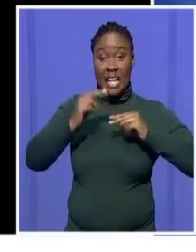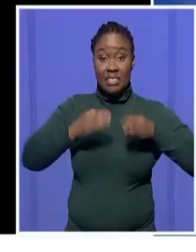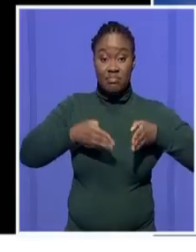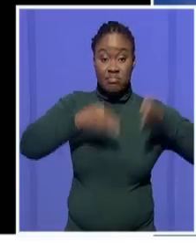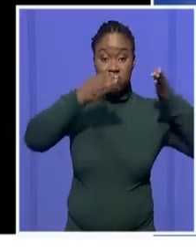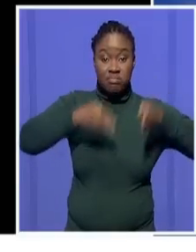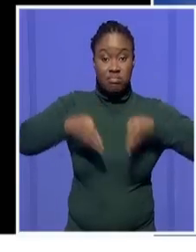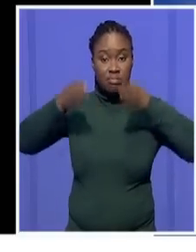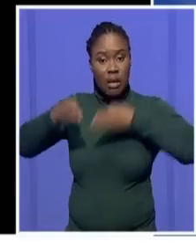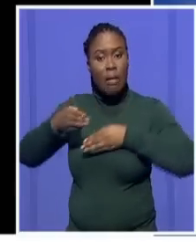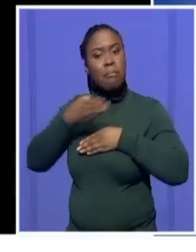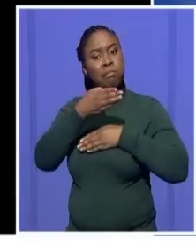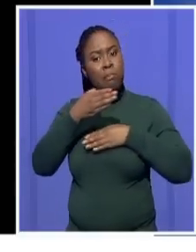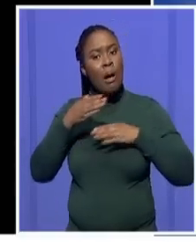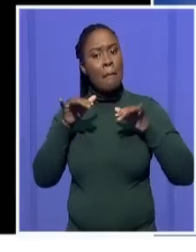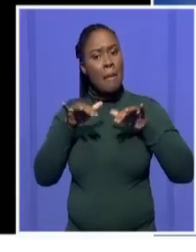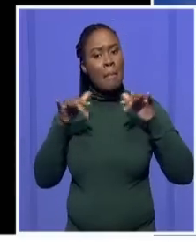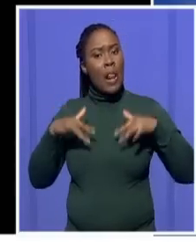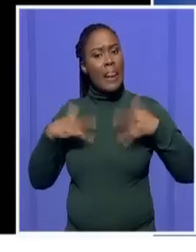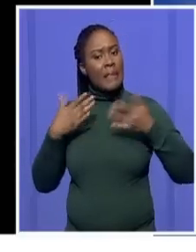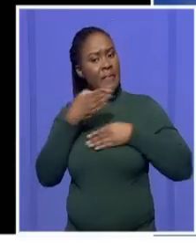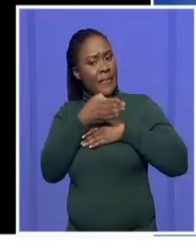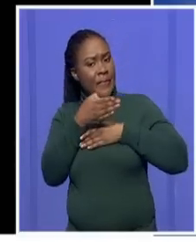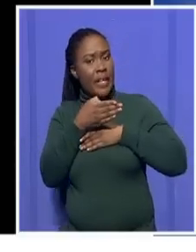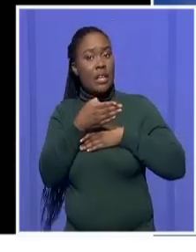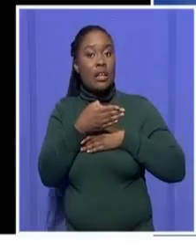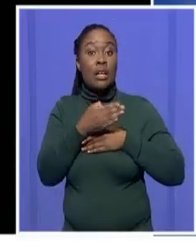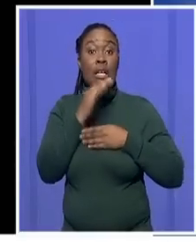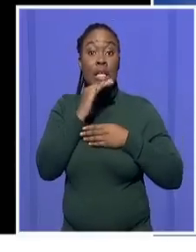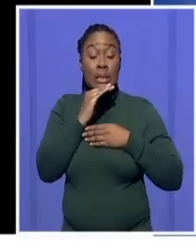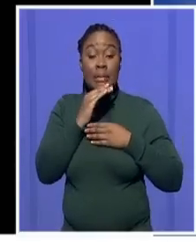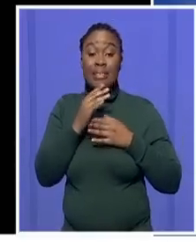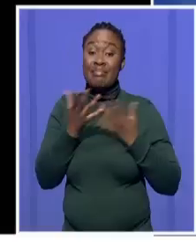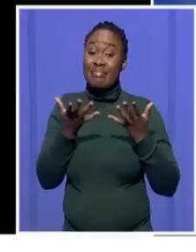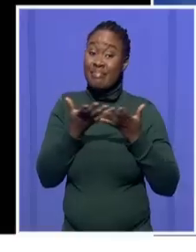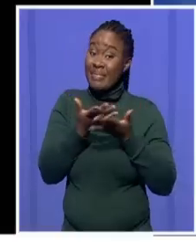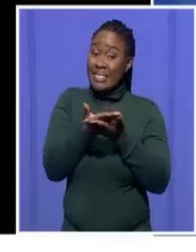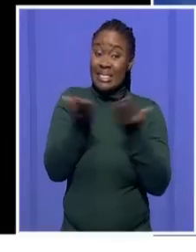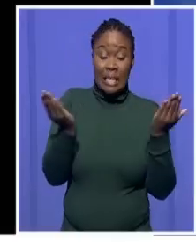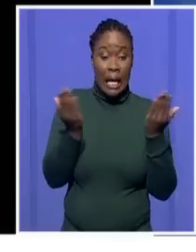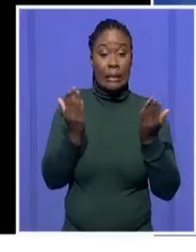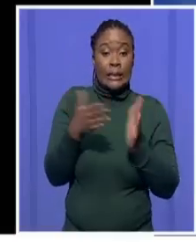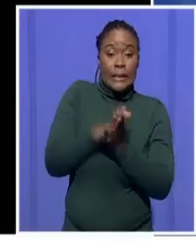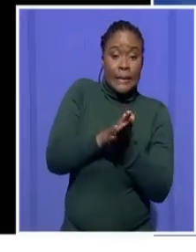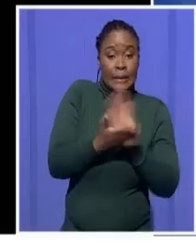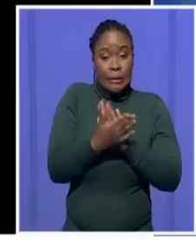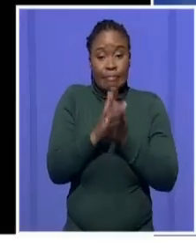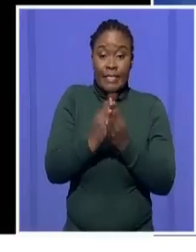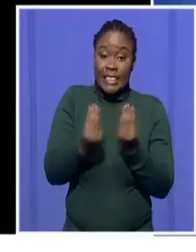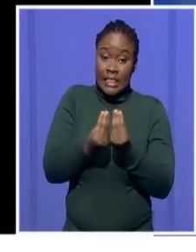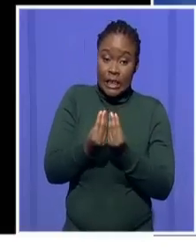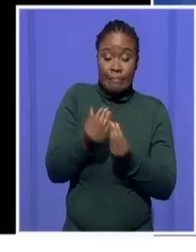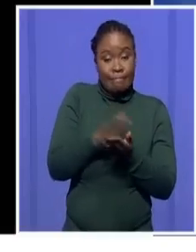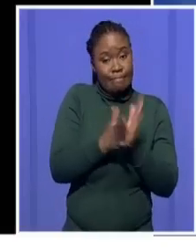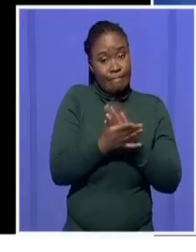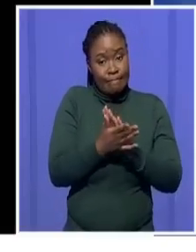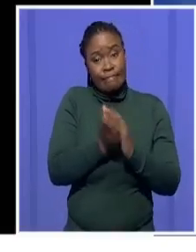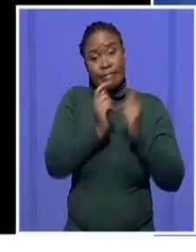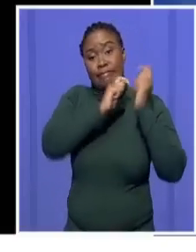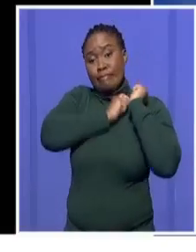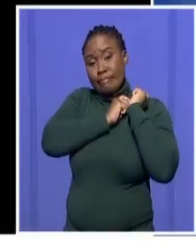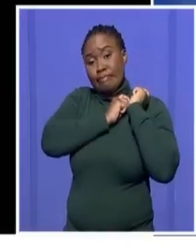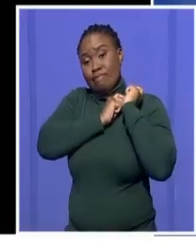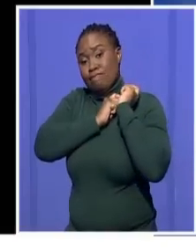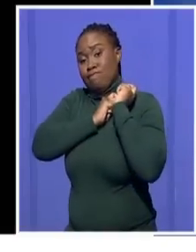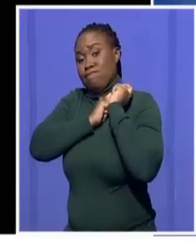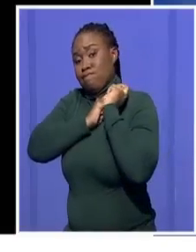in the area. So it's people that are carrying and picking up the pieces of their lives. And I must tell you as well, Griselda, from very